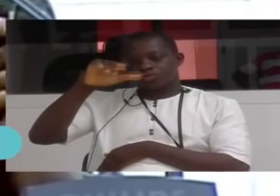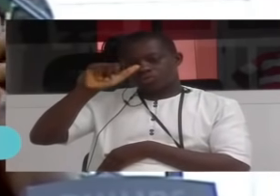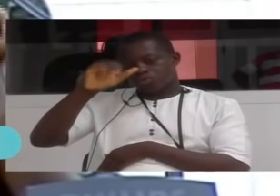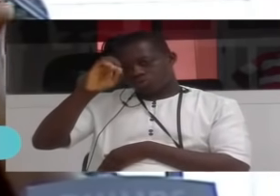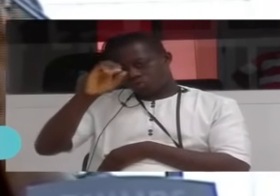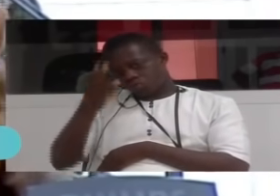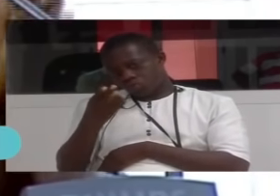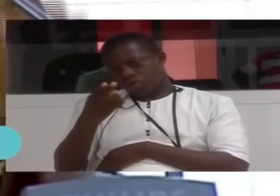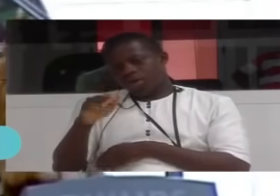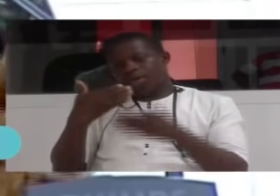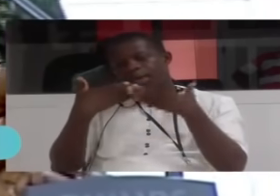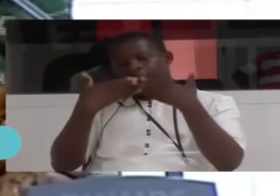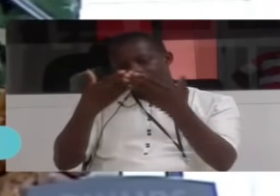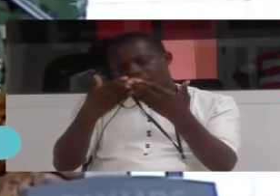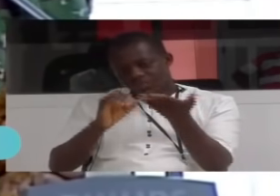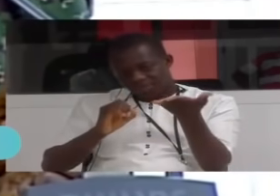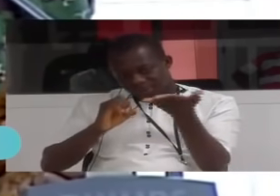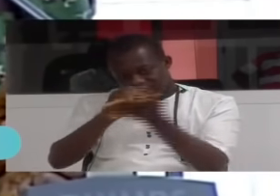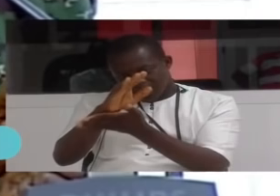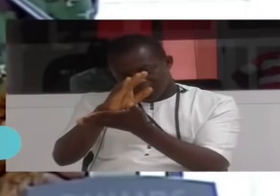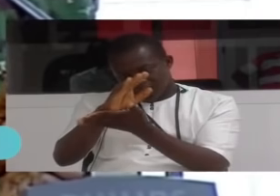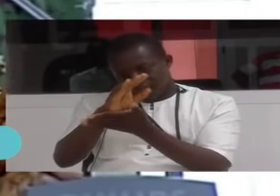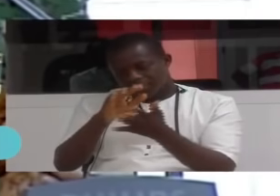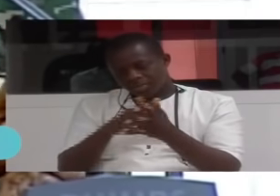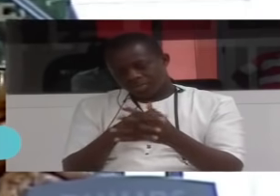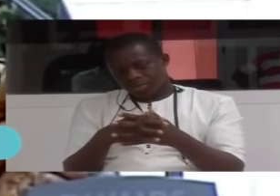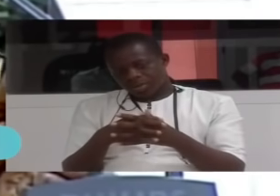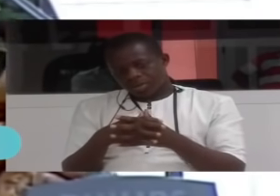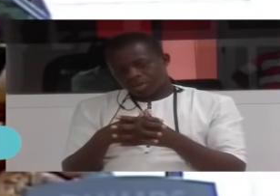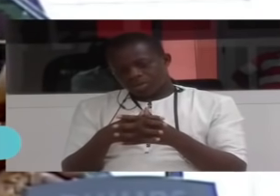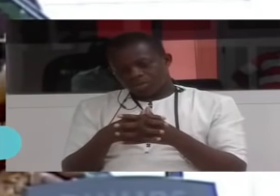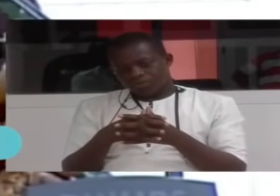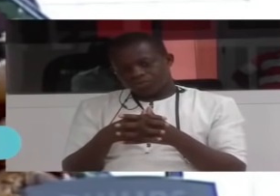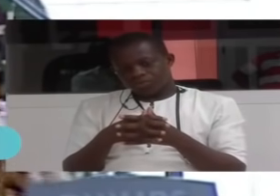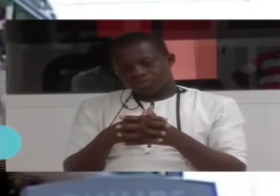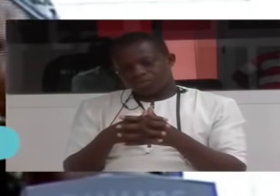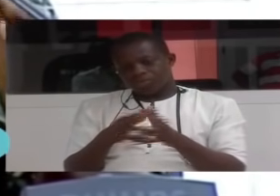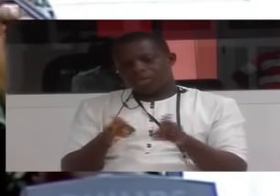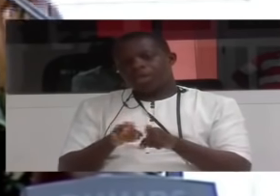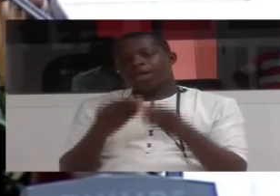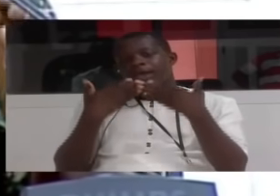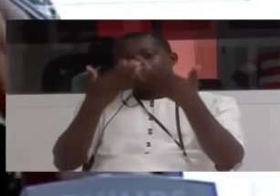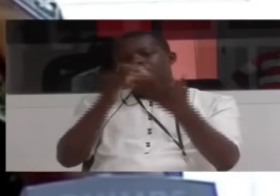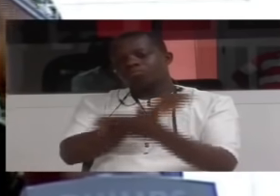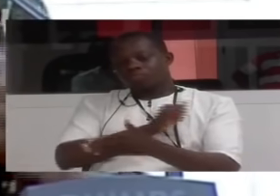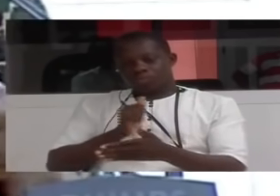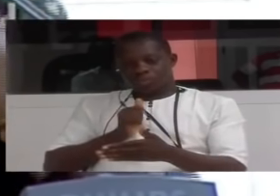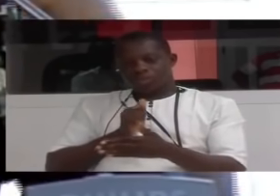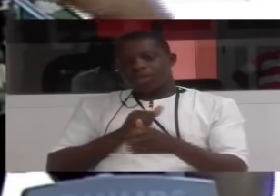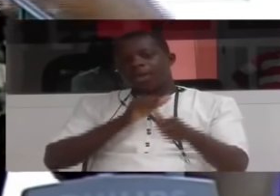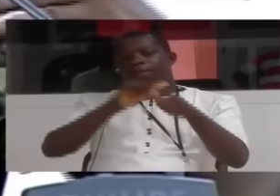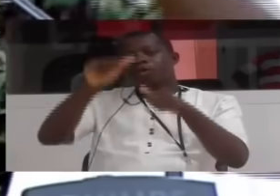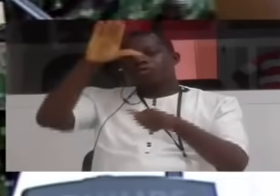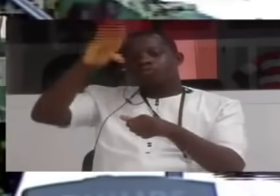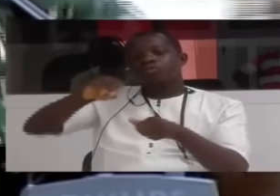noa don jox ndigal bi. When Nuwa was giving us the instructions, def ñu waxone ne ñu def comme